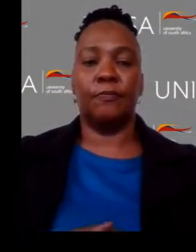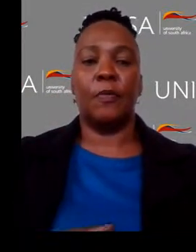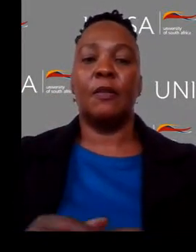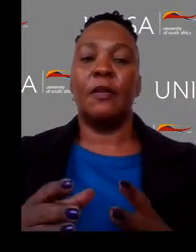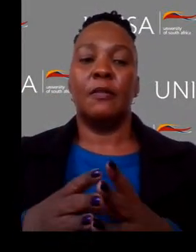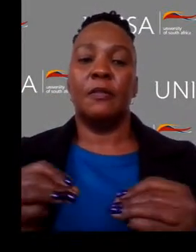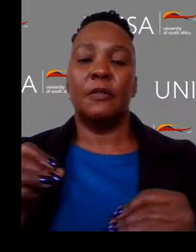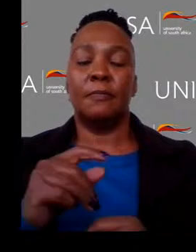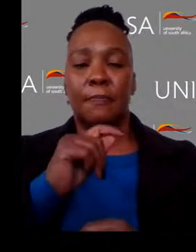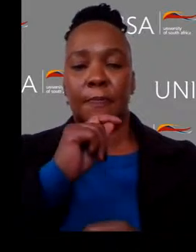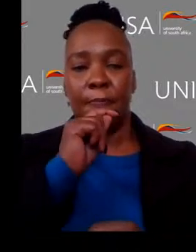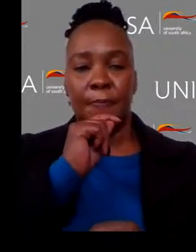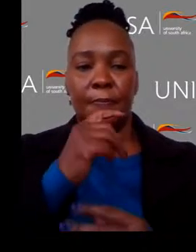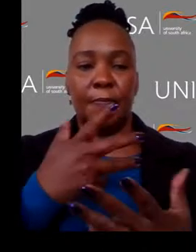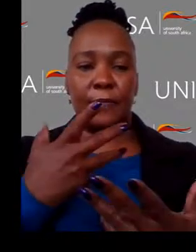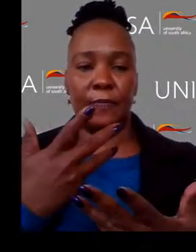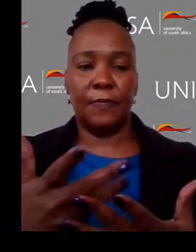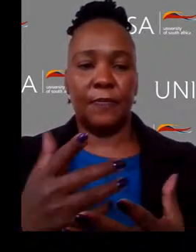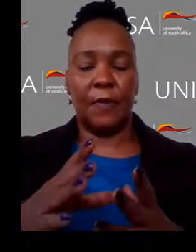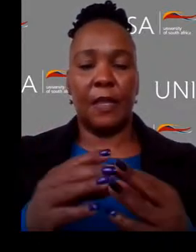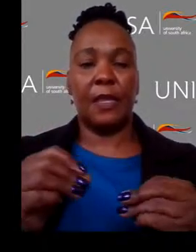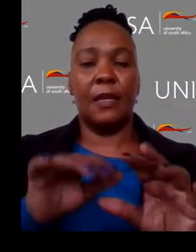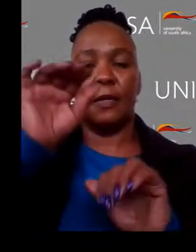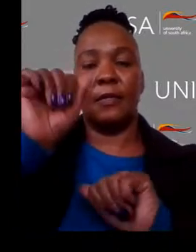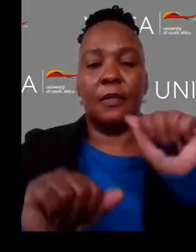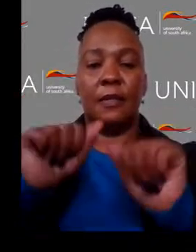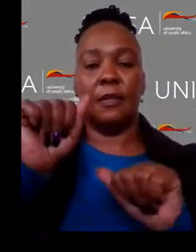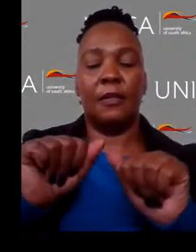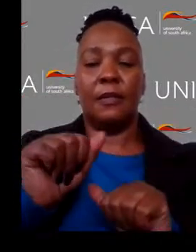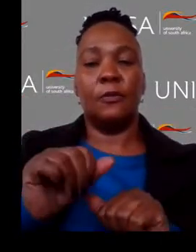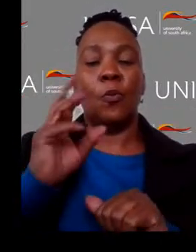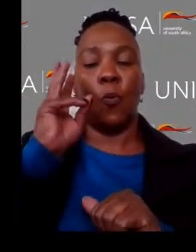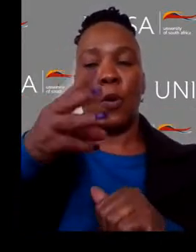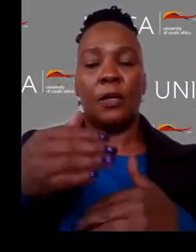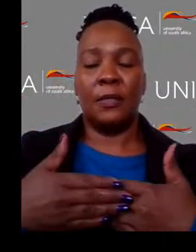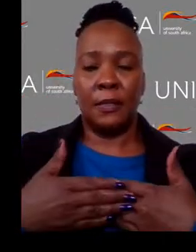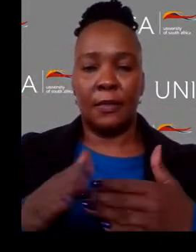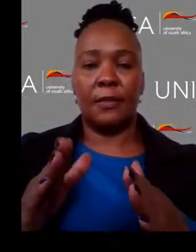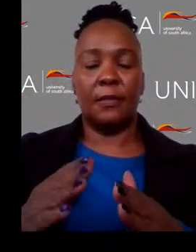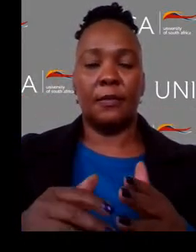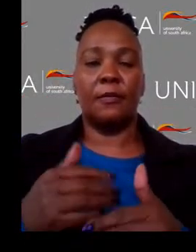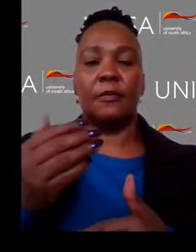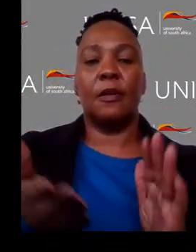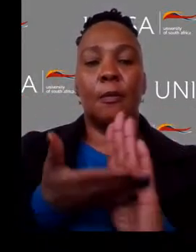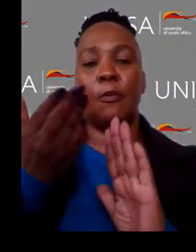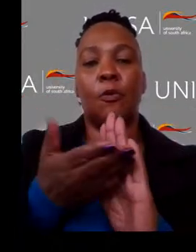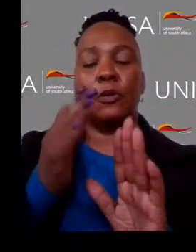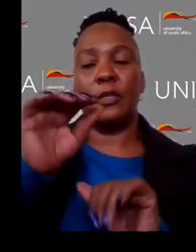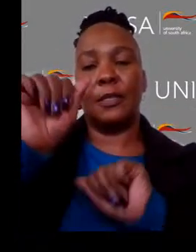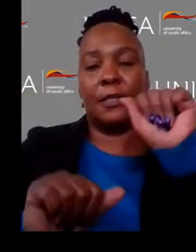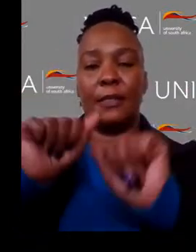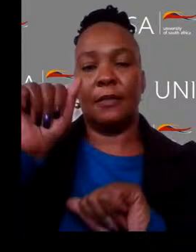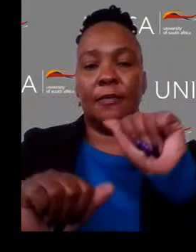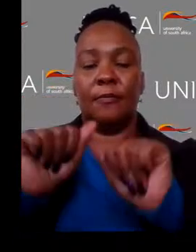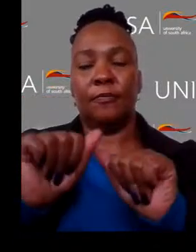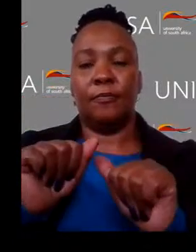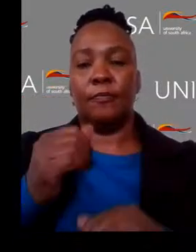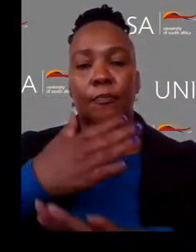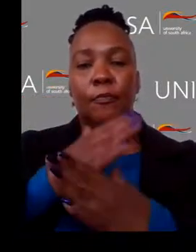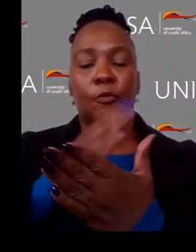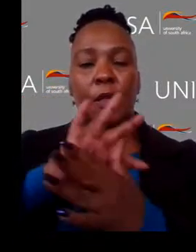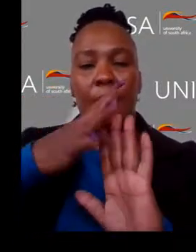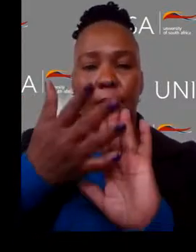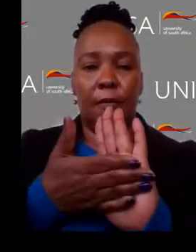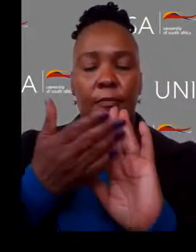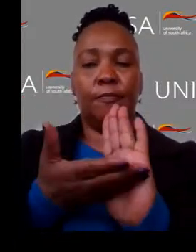early, you just say finish assessment, and then it will start the upload process. So just make sure that everything is successfully uploaded. It will